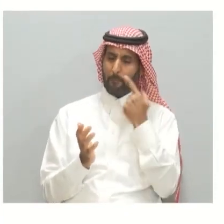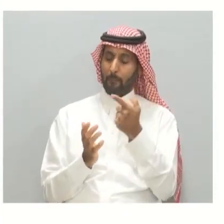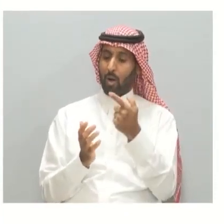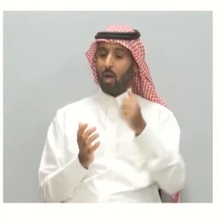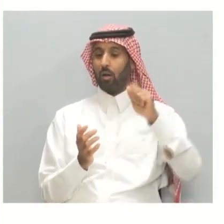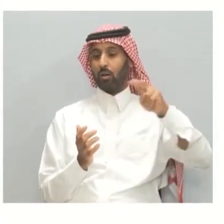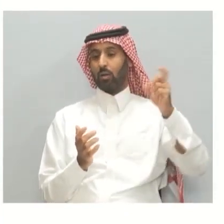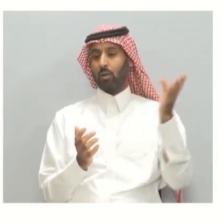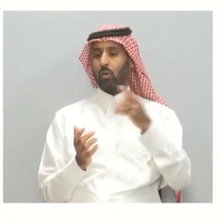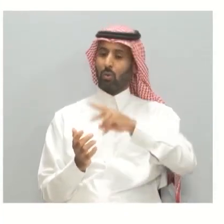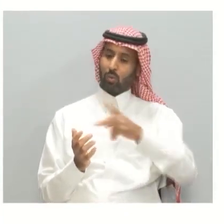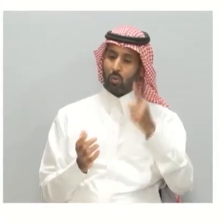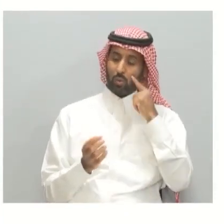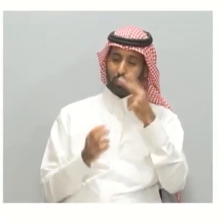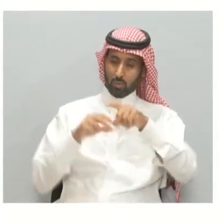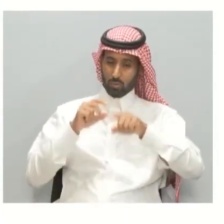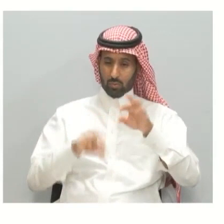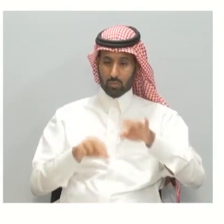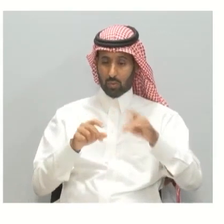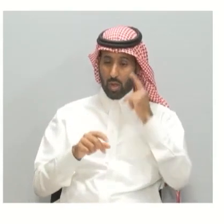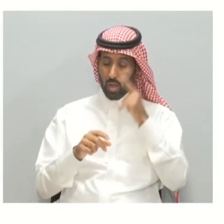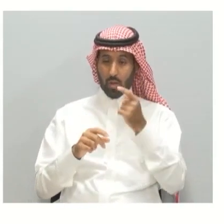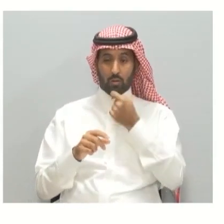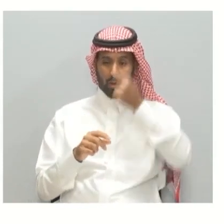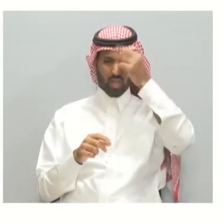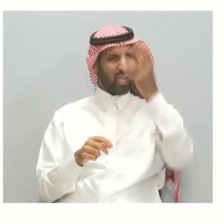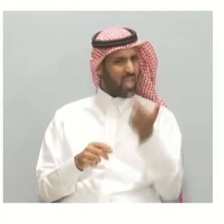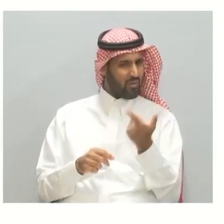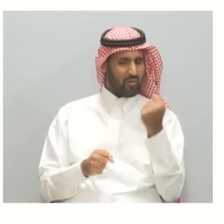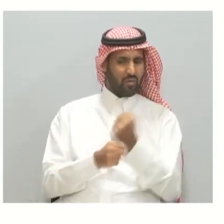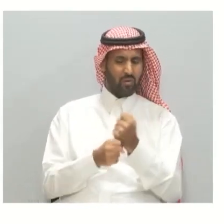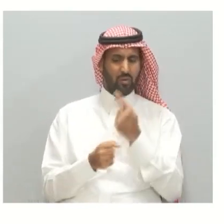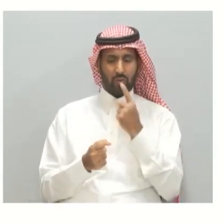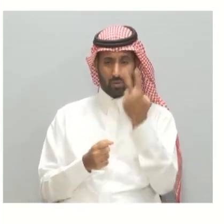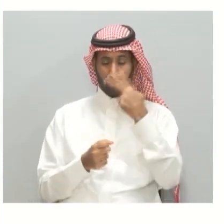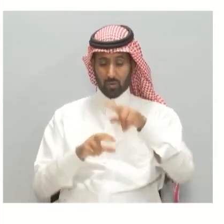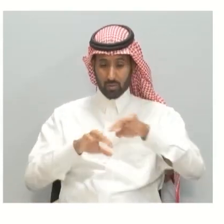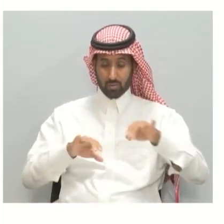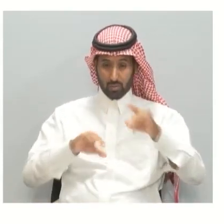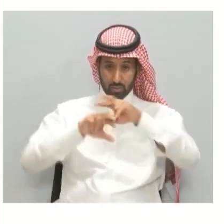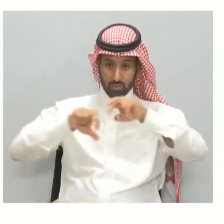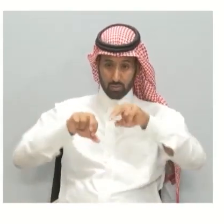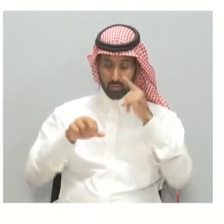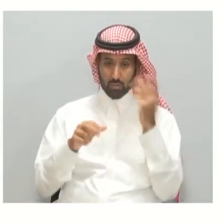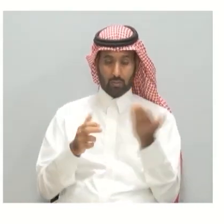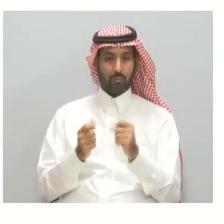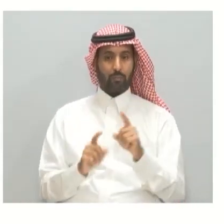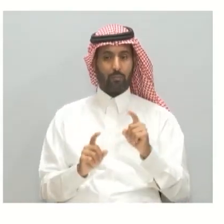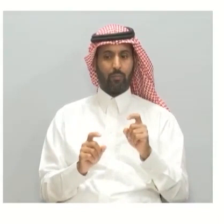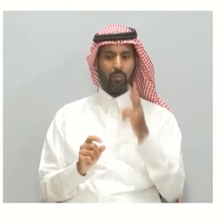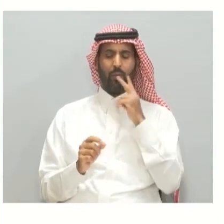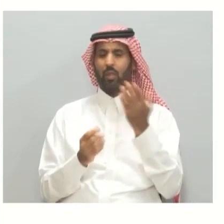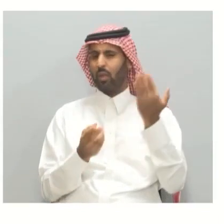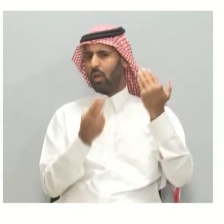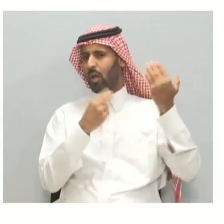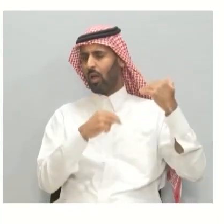or find on the internet a description for the job. Try to look for a description for the job. The